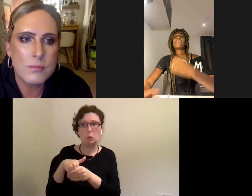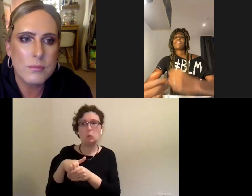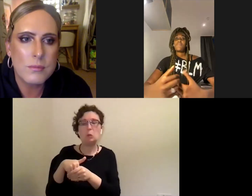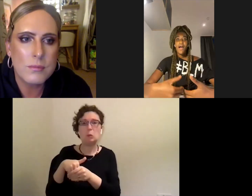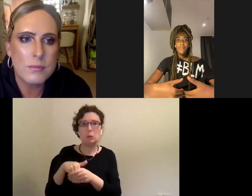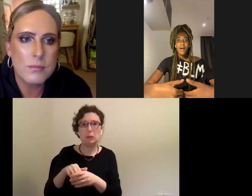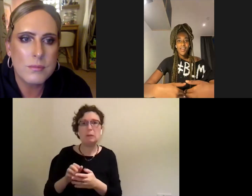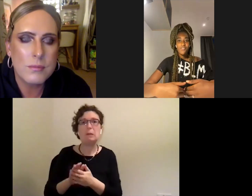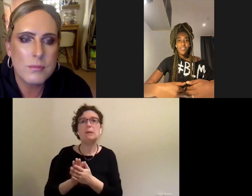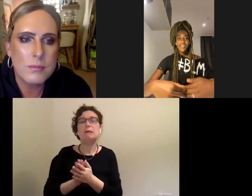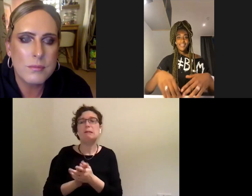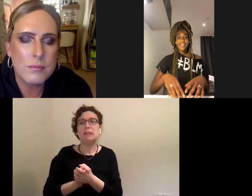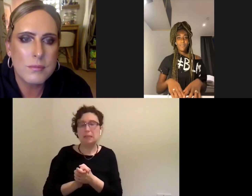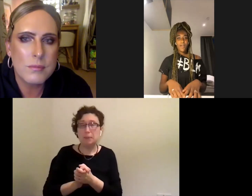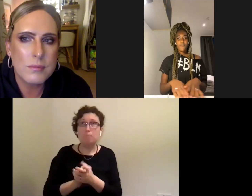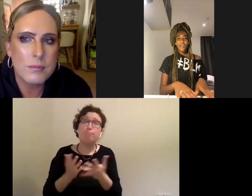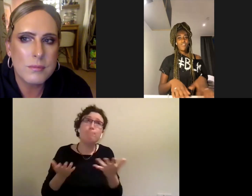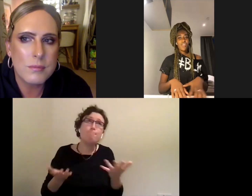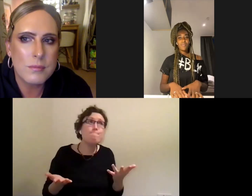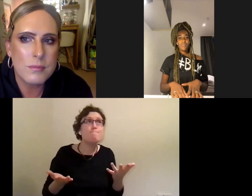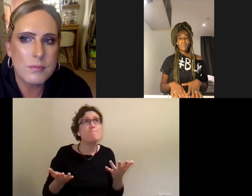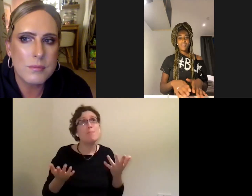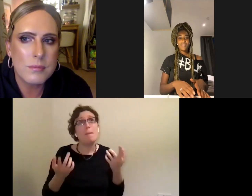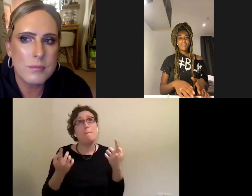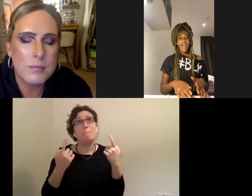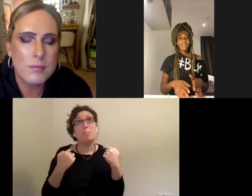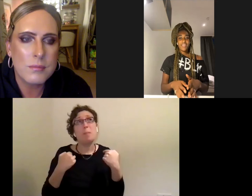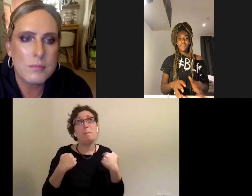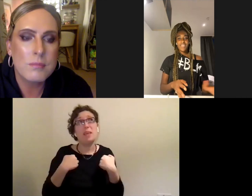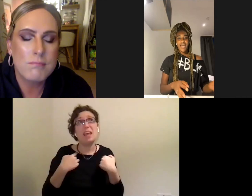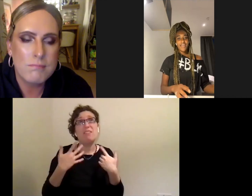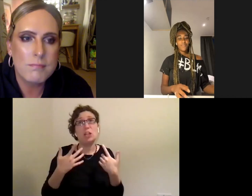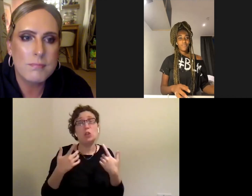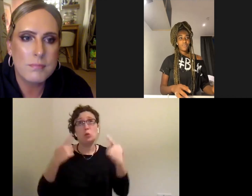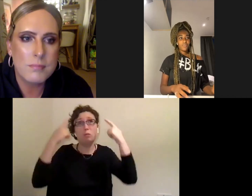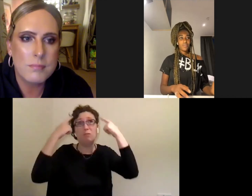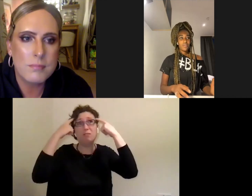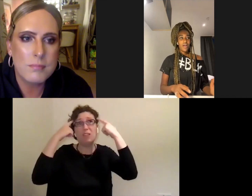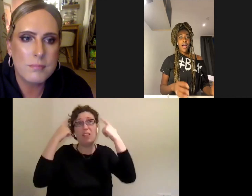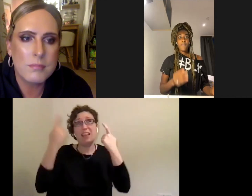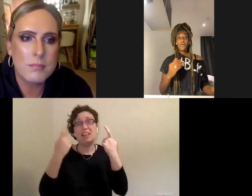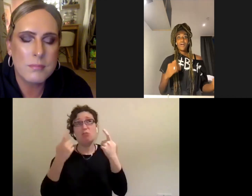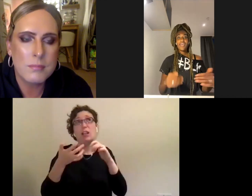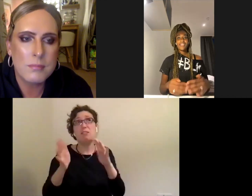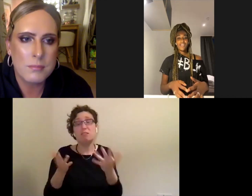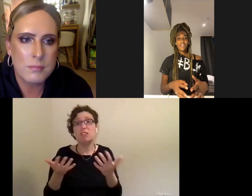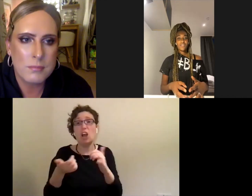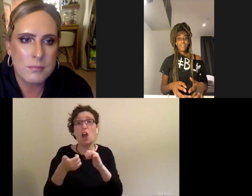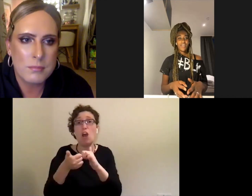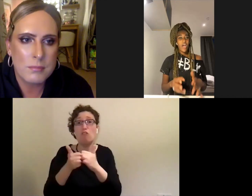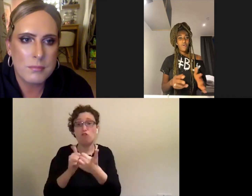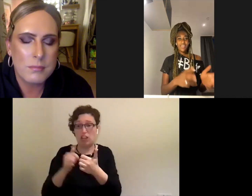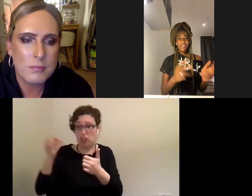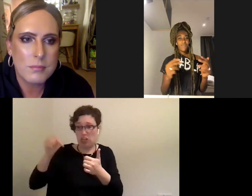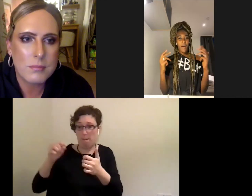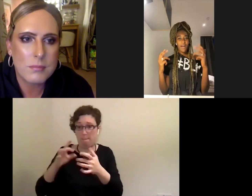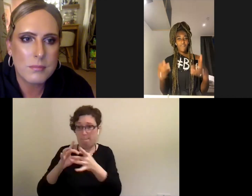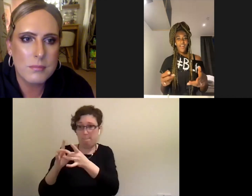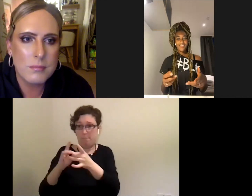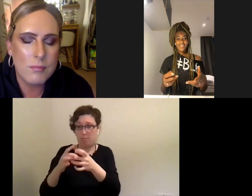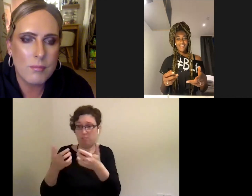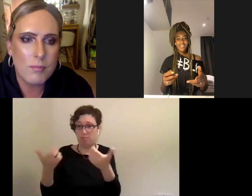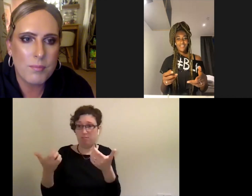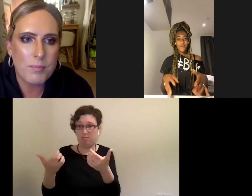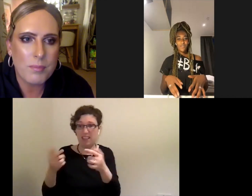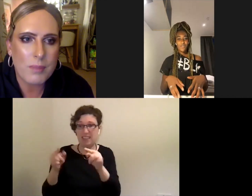I guess in my mind, I've just had to separate friendships, because at the end of the day, I'm not here to like only convert my